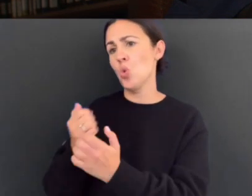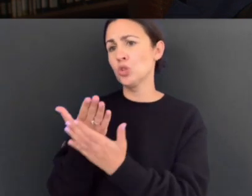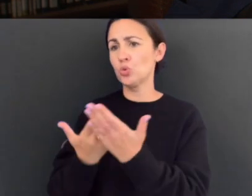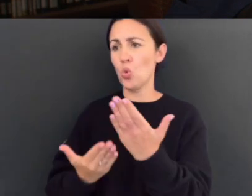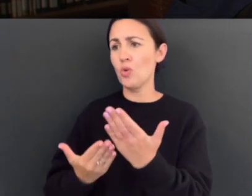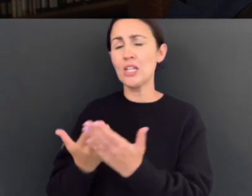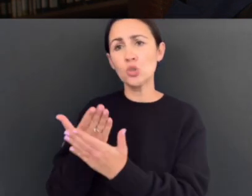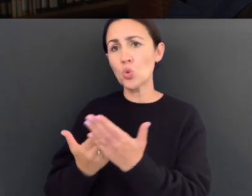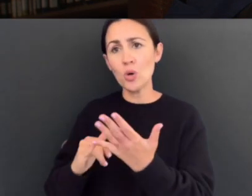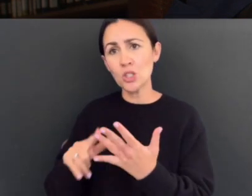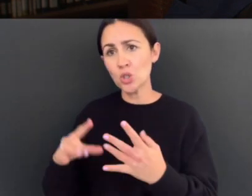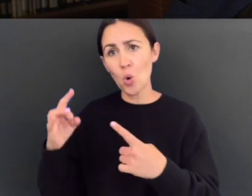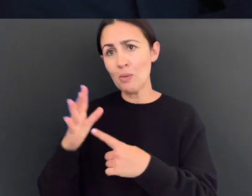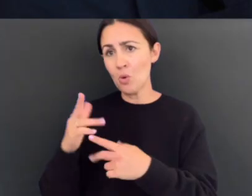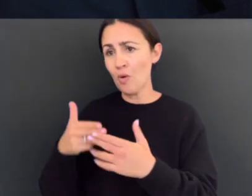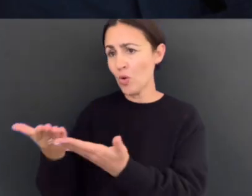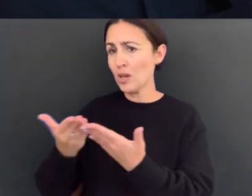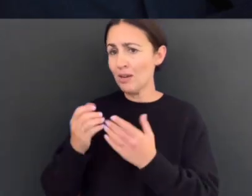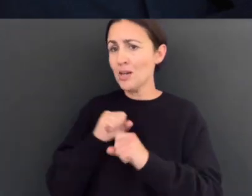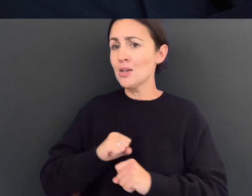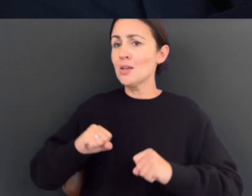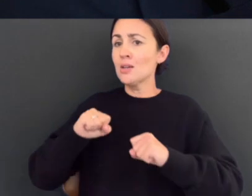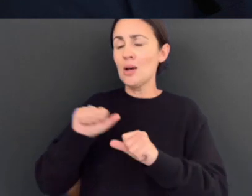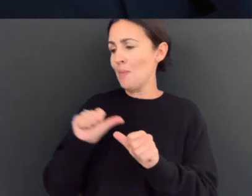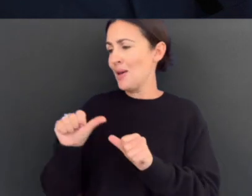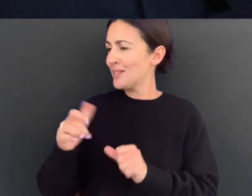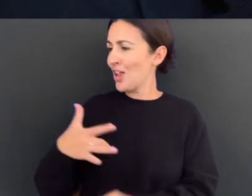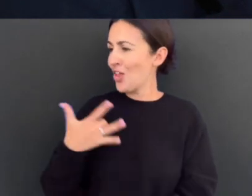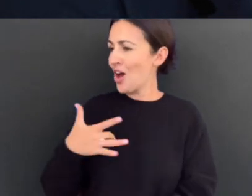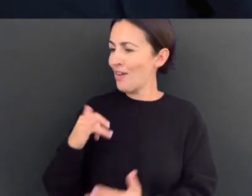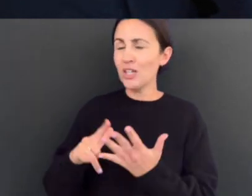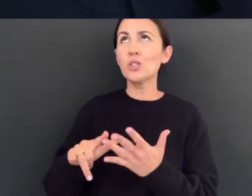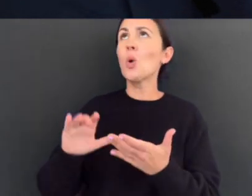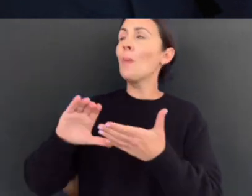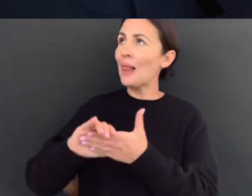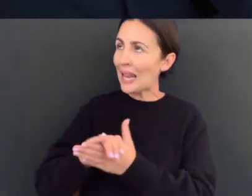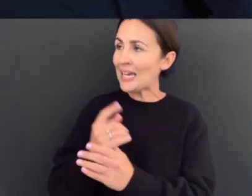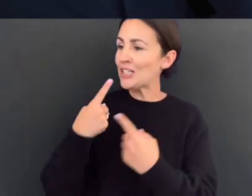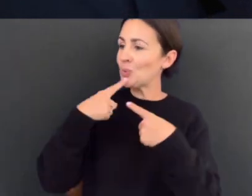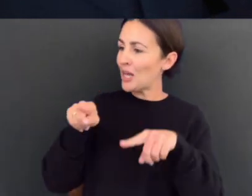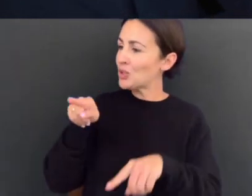given us to enrich our lives. So we're delighted that you're the recipient of the Australia